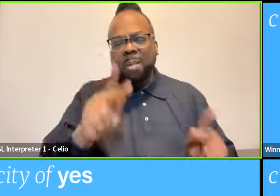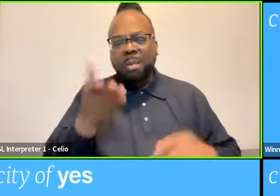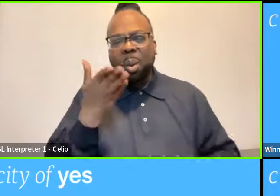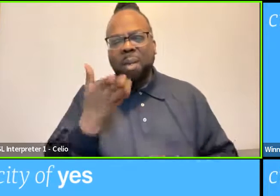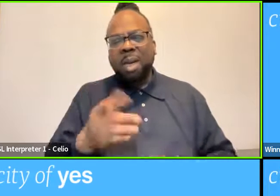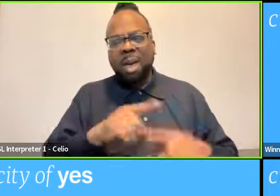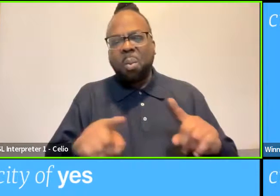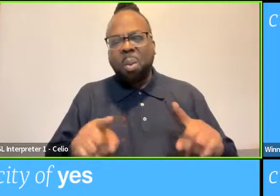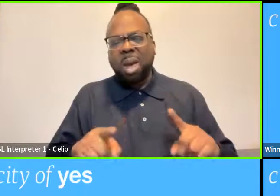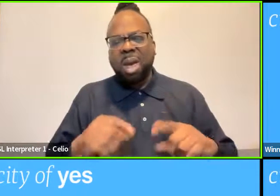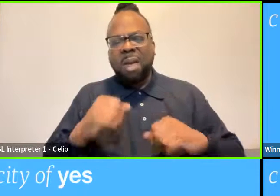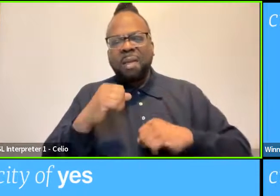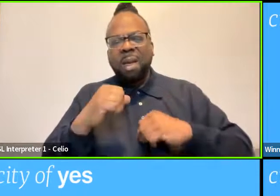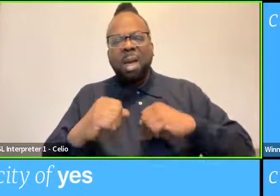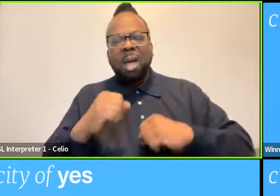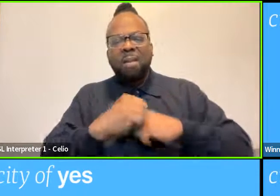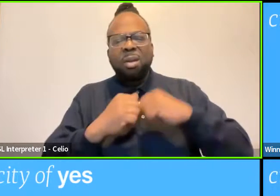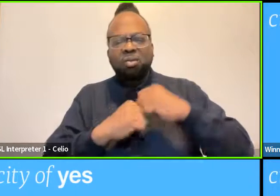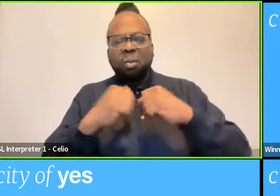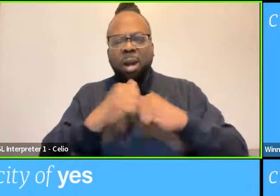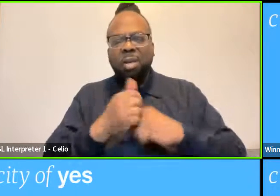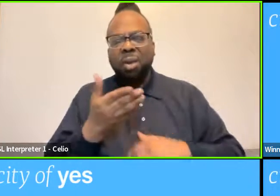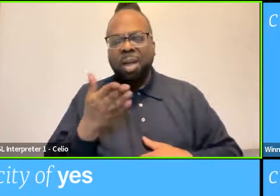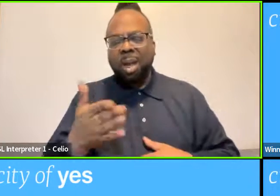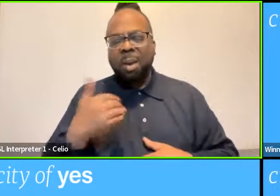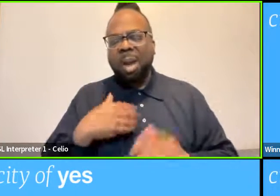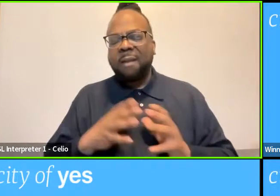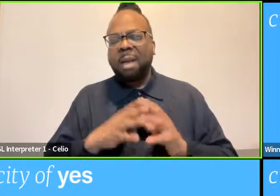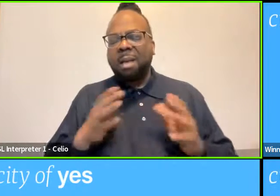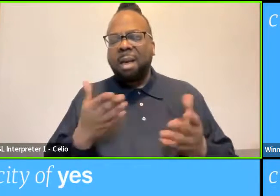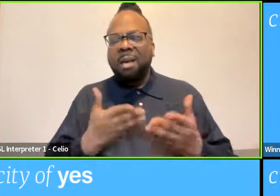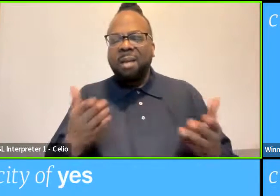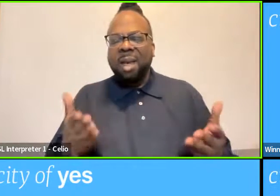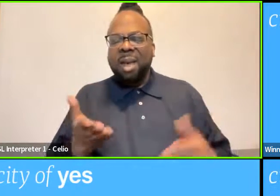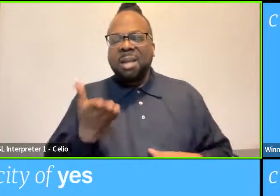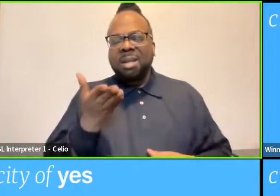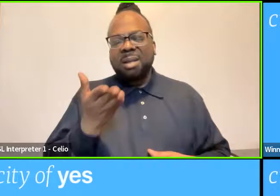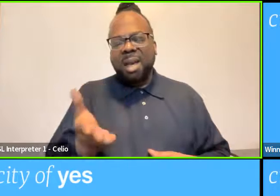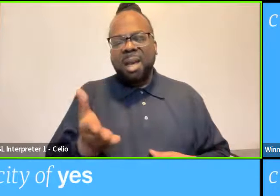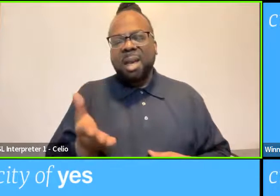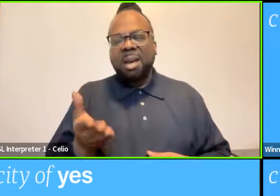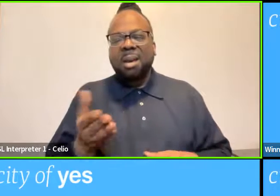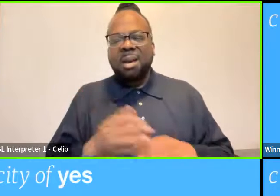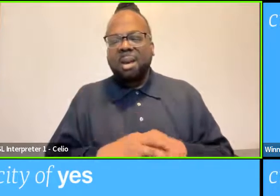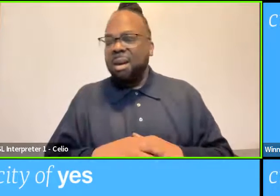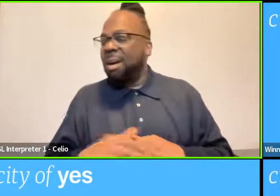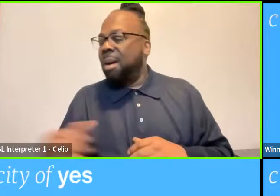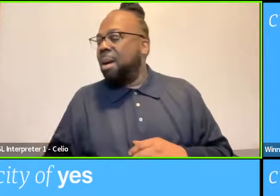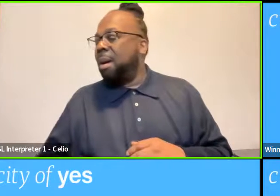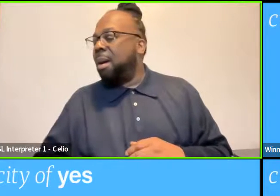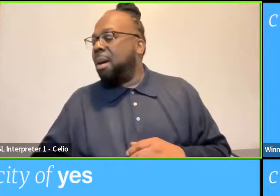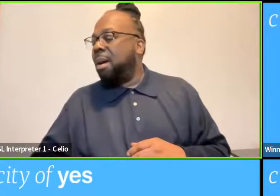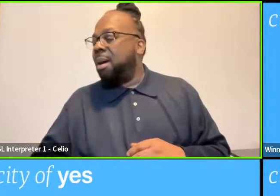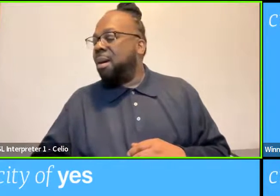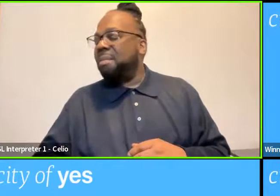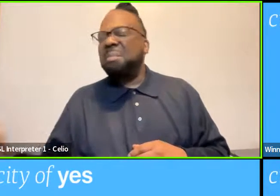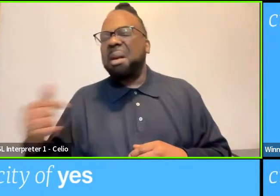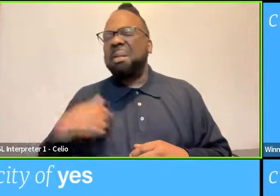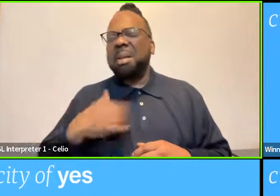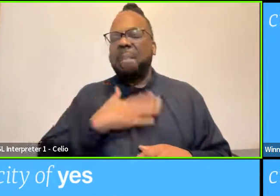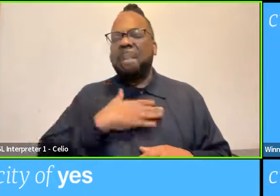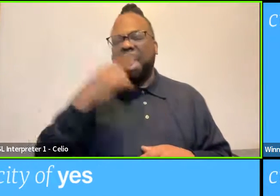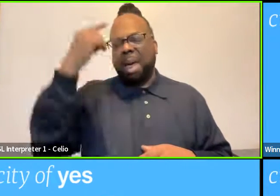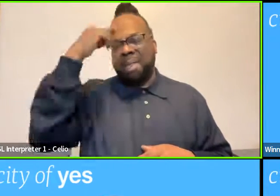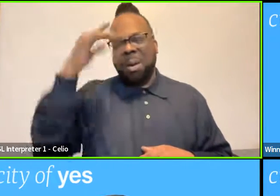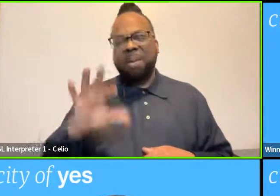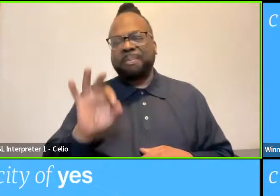infrastructure here. We have schools. We have a lot of stuff that is there. So I throw that just out to you as a thought. Great. All